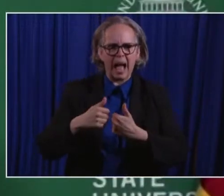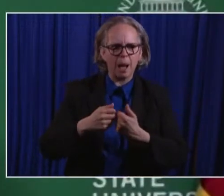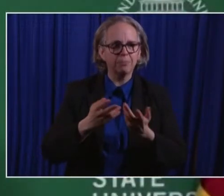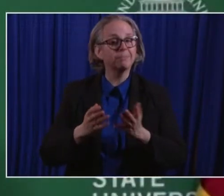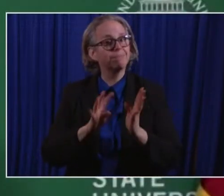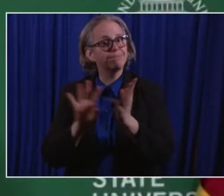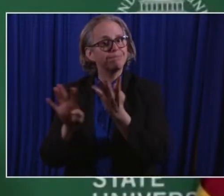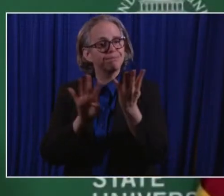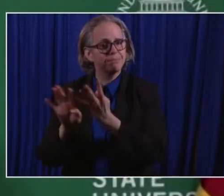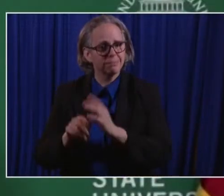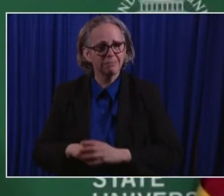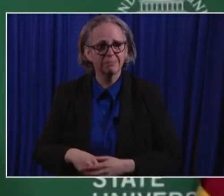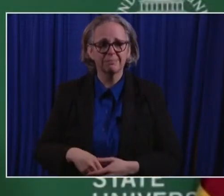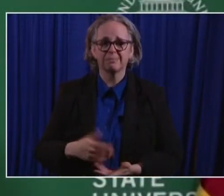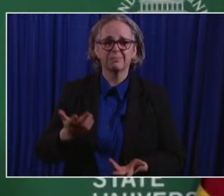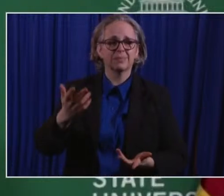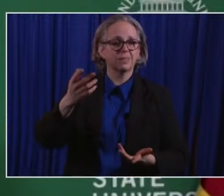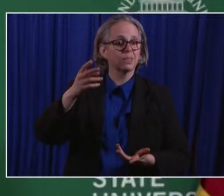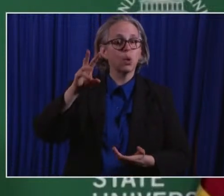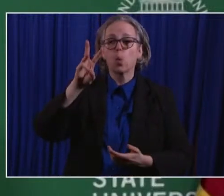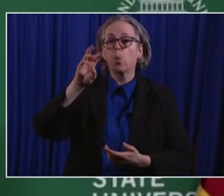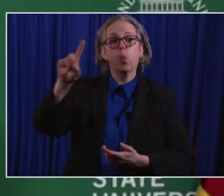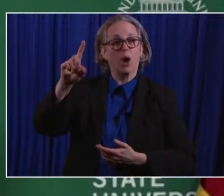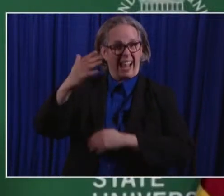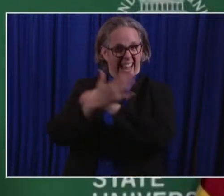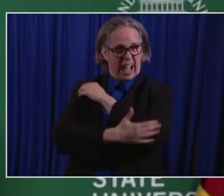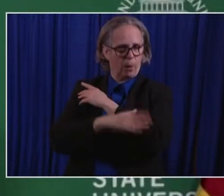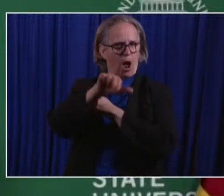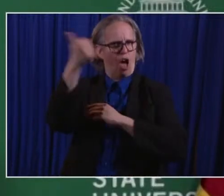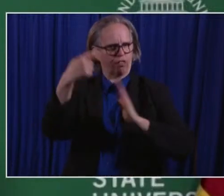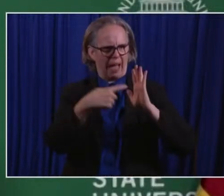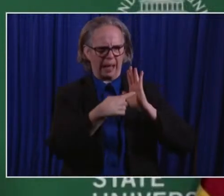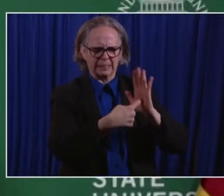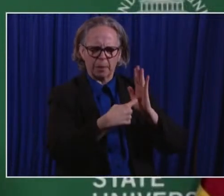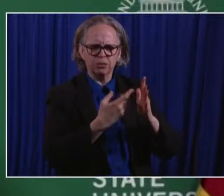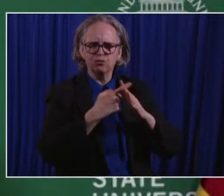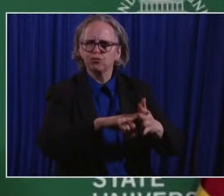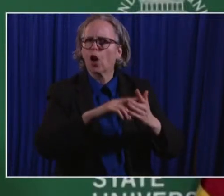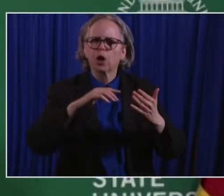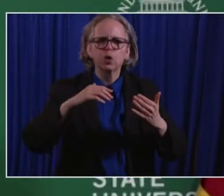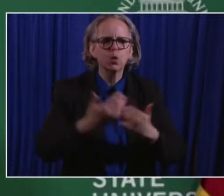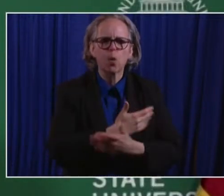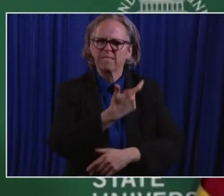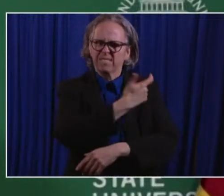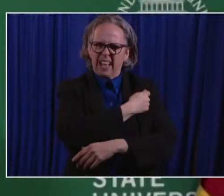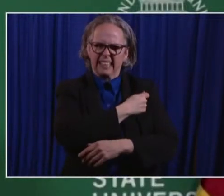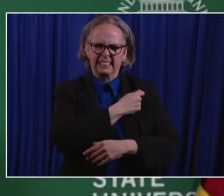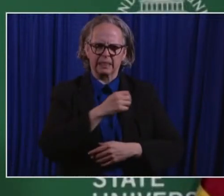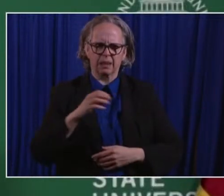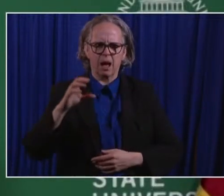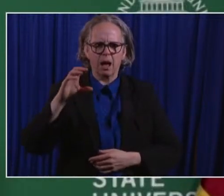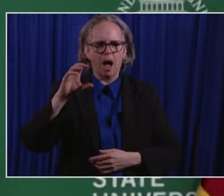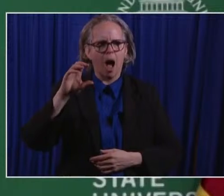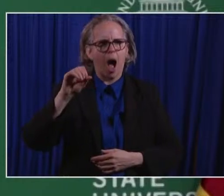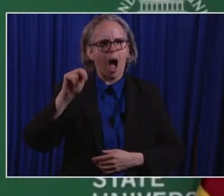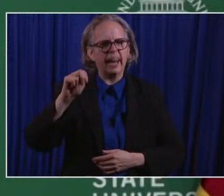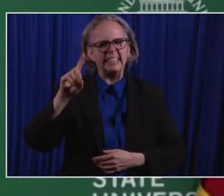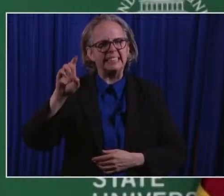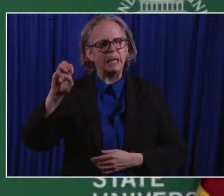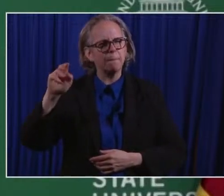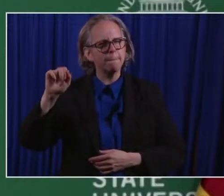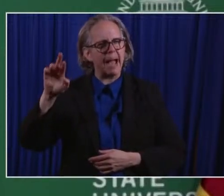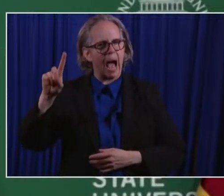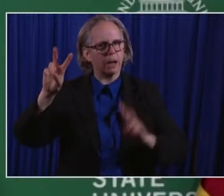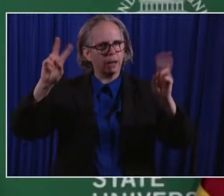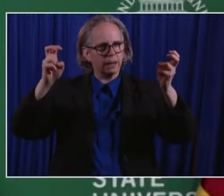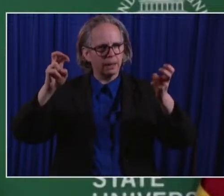Public Health is launching a new vaccination on demand program. Our county residents can call the health department. They can provide